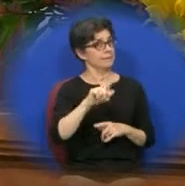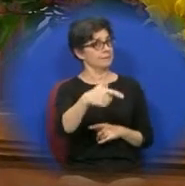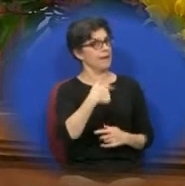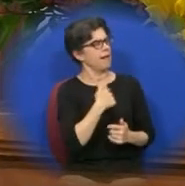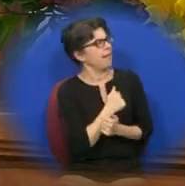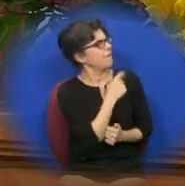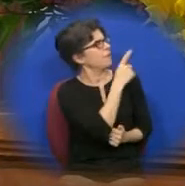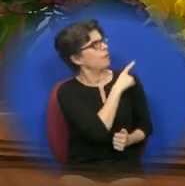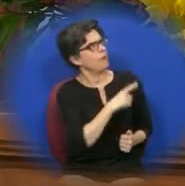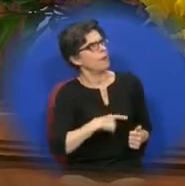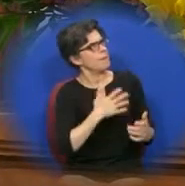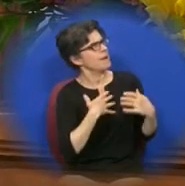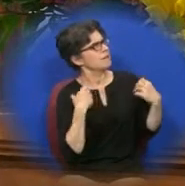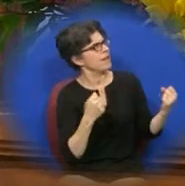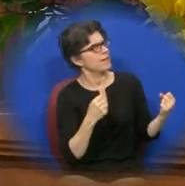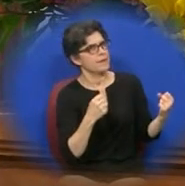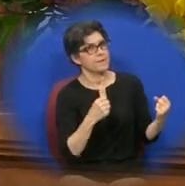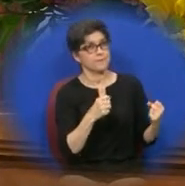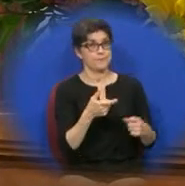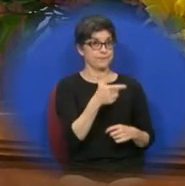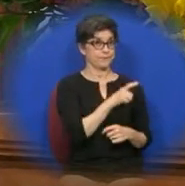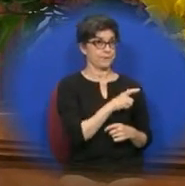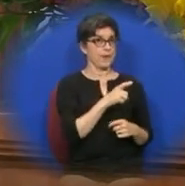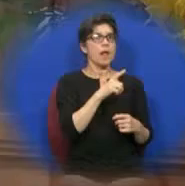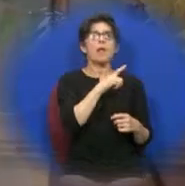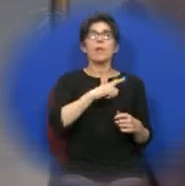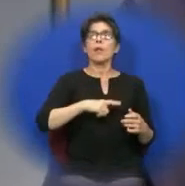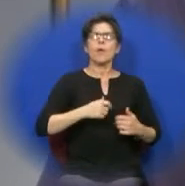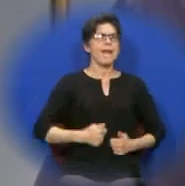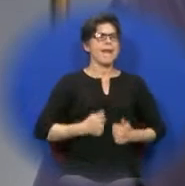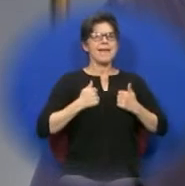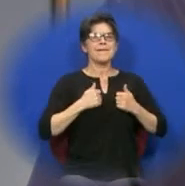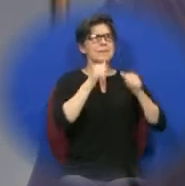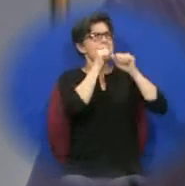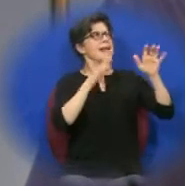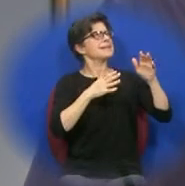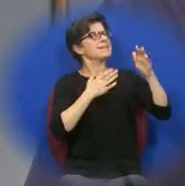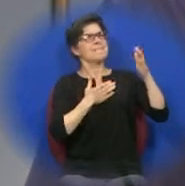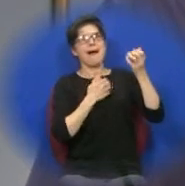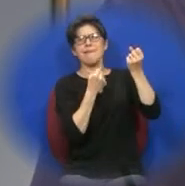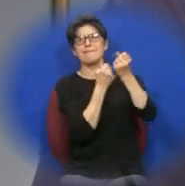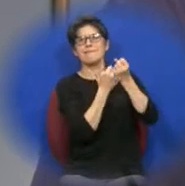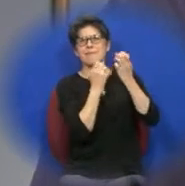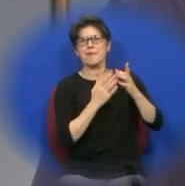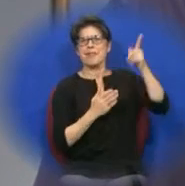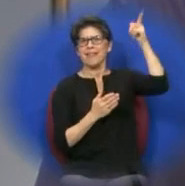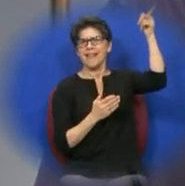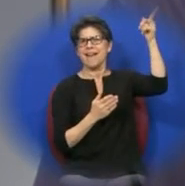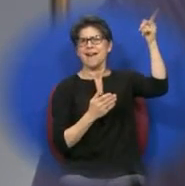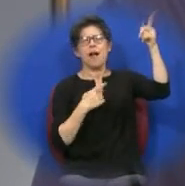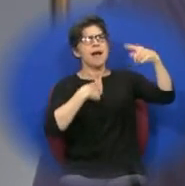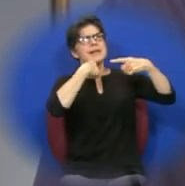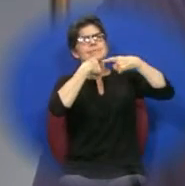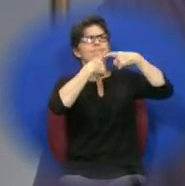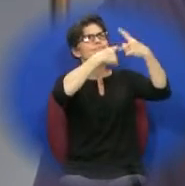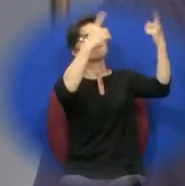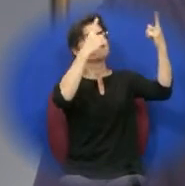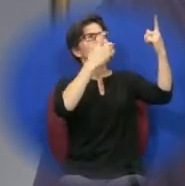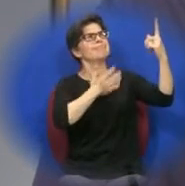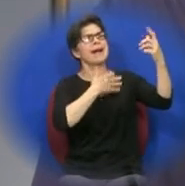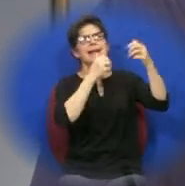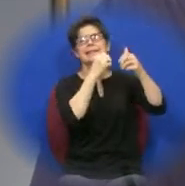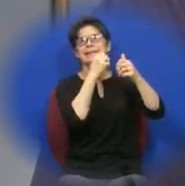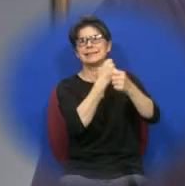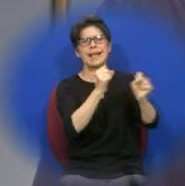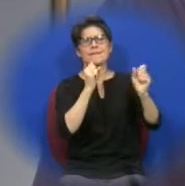I love you, Lord, my strength. The Lord lives, and blessed be my rock. Extolled be God, my Savior. You who gave